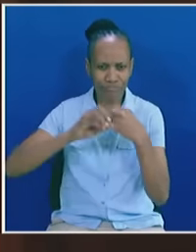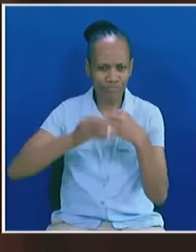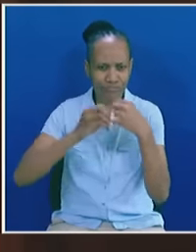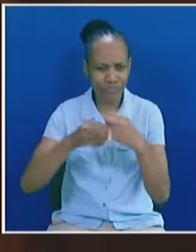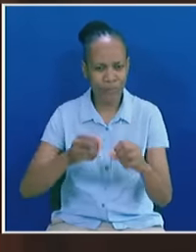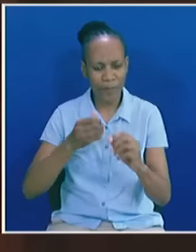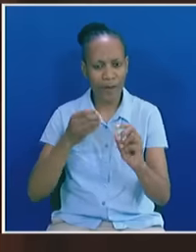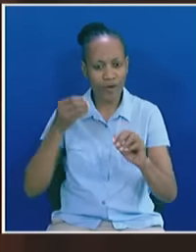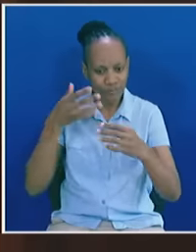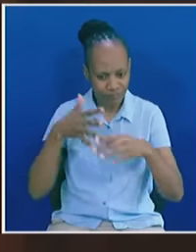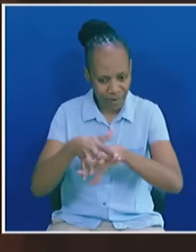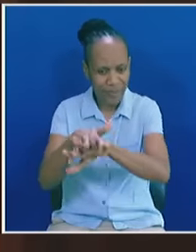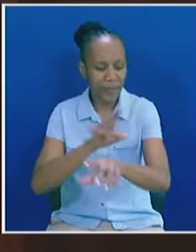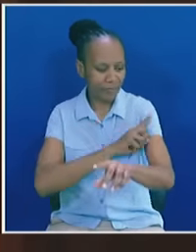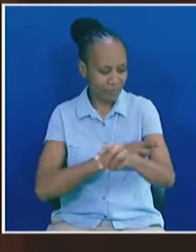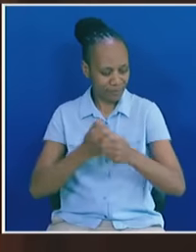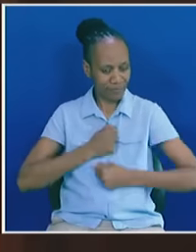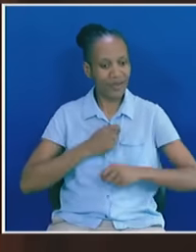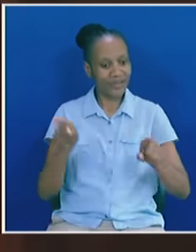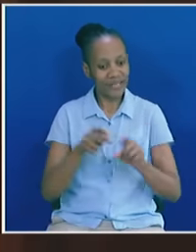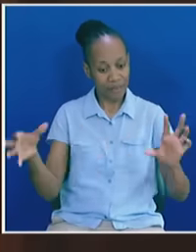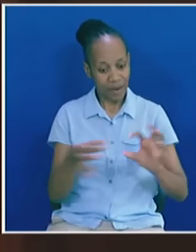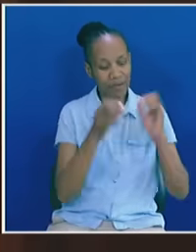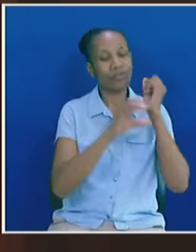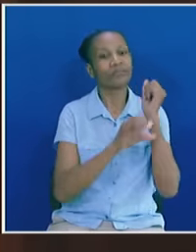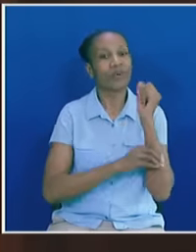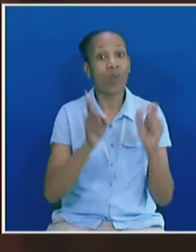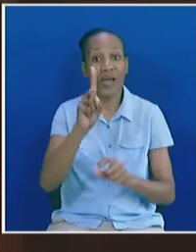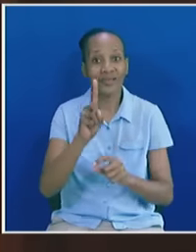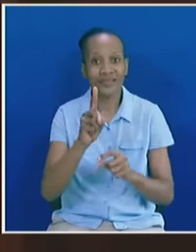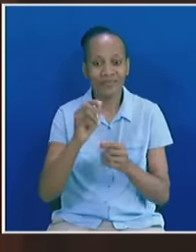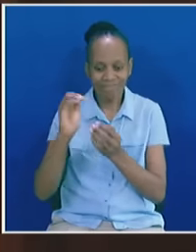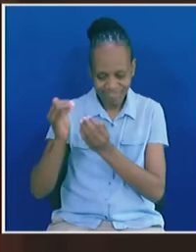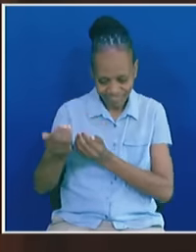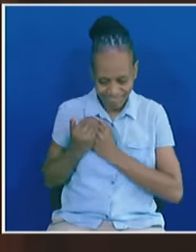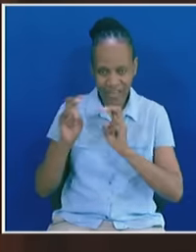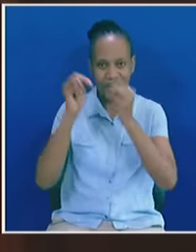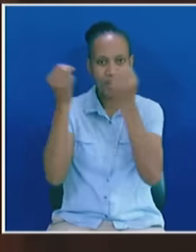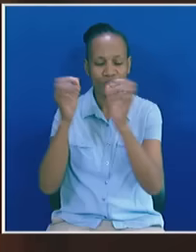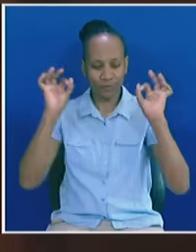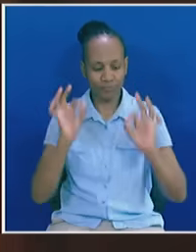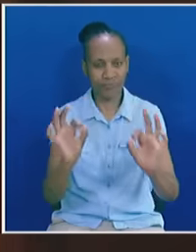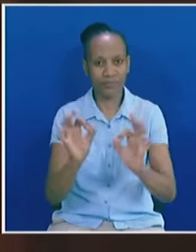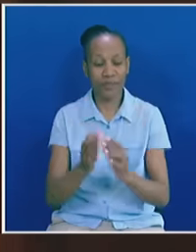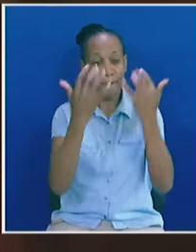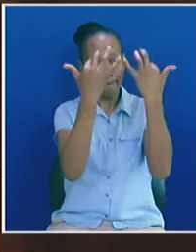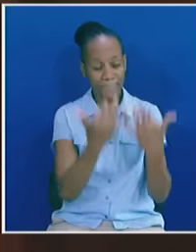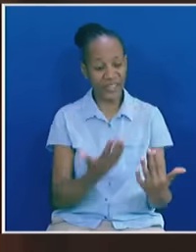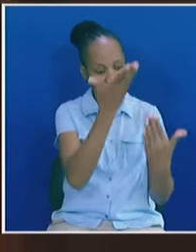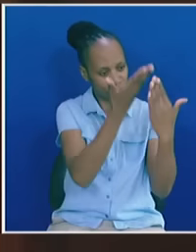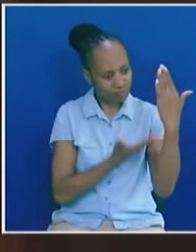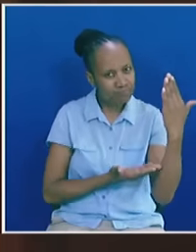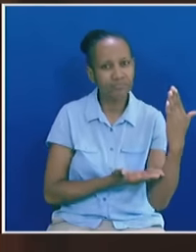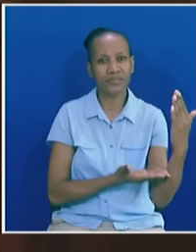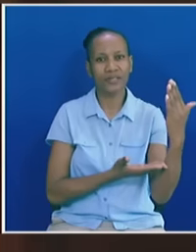mandate as enshrined in the Constitution, which is to maintain national security. The resources allocated through the budget against depressed